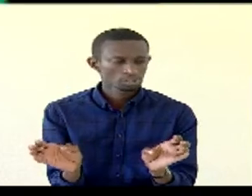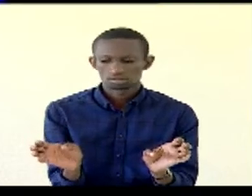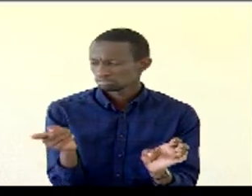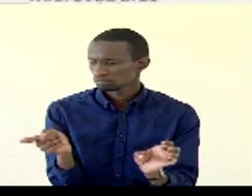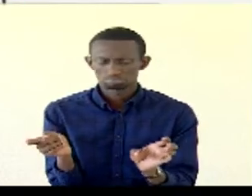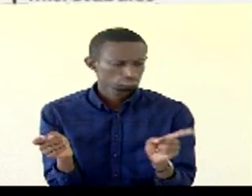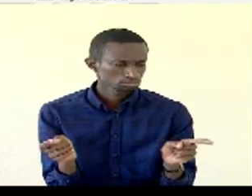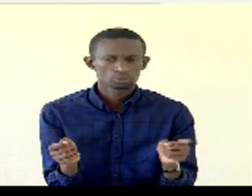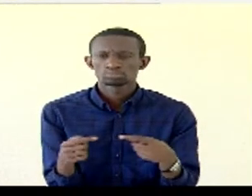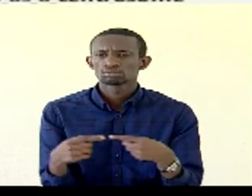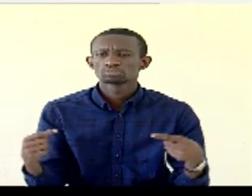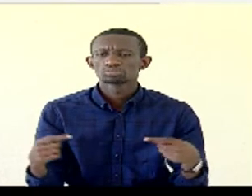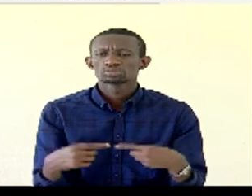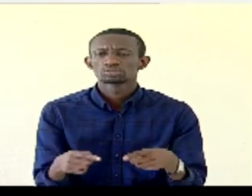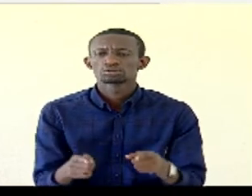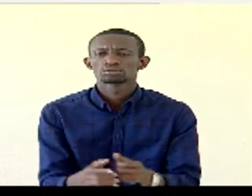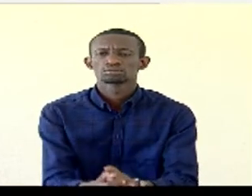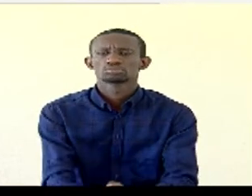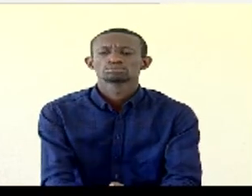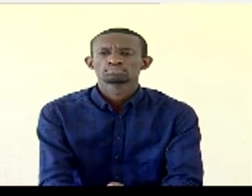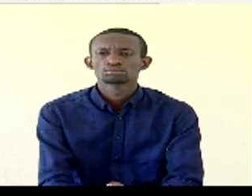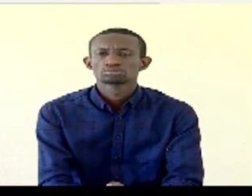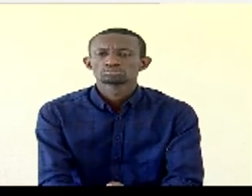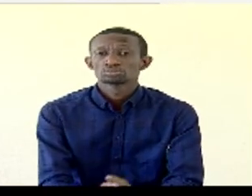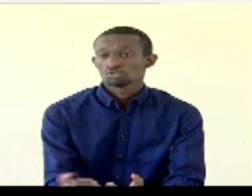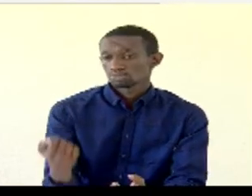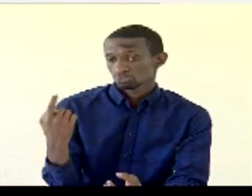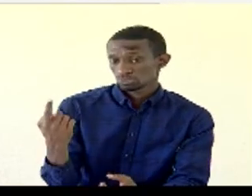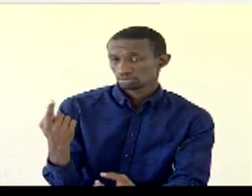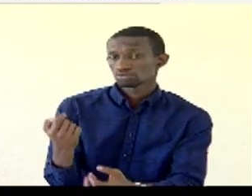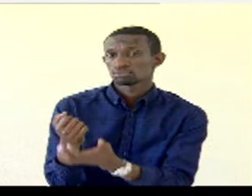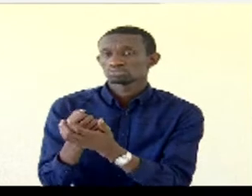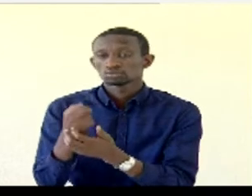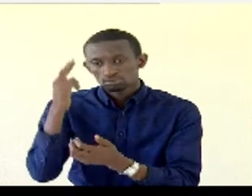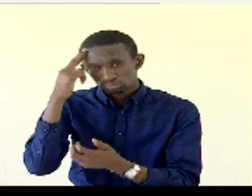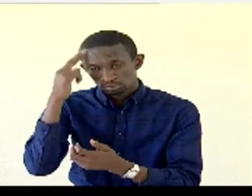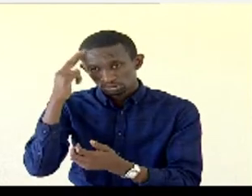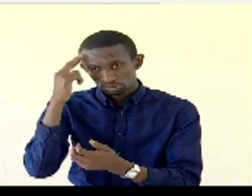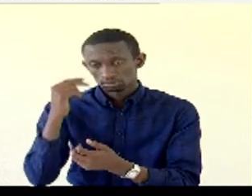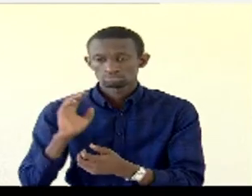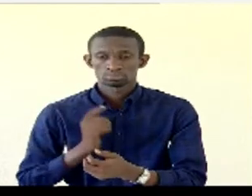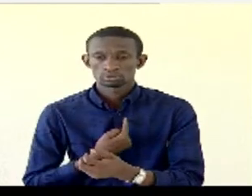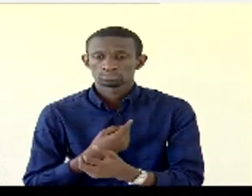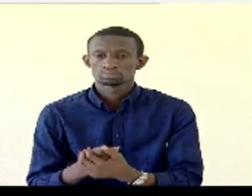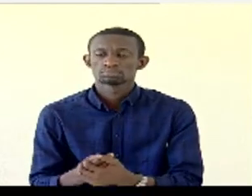to one that we need to remind ourselves of a few terminologies.